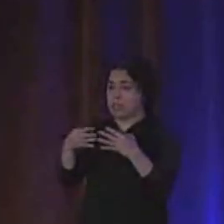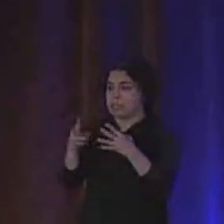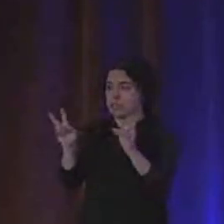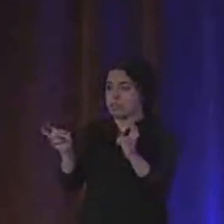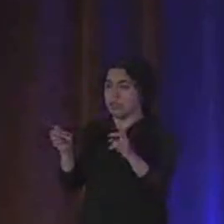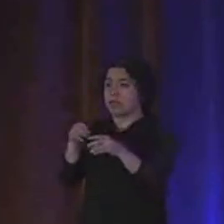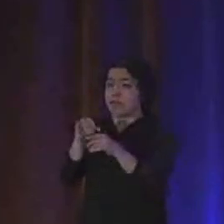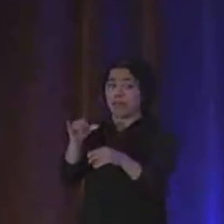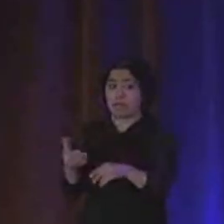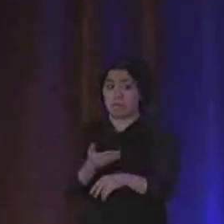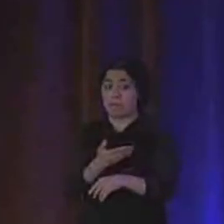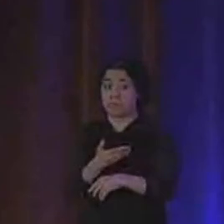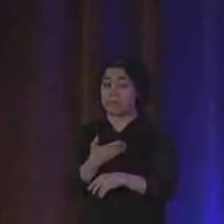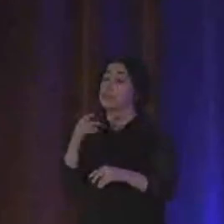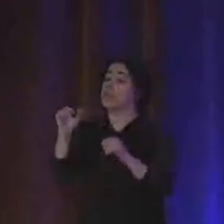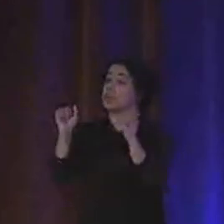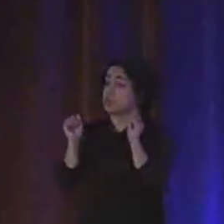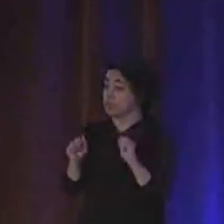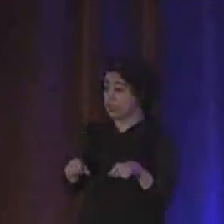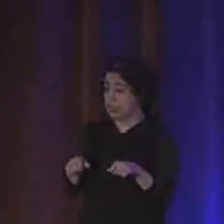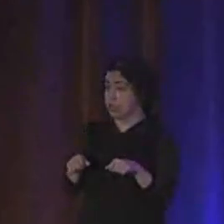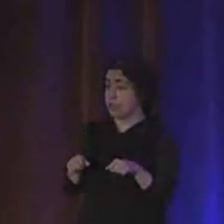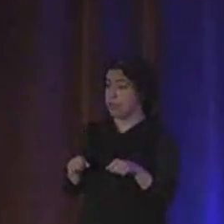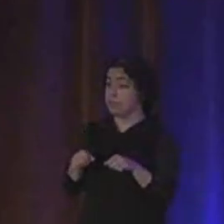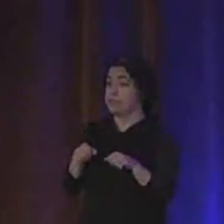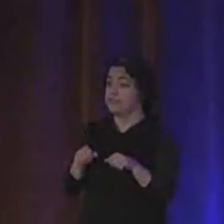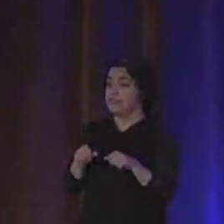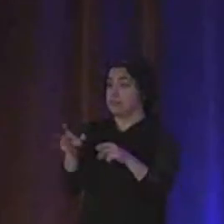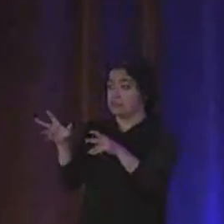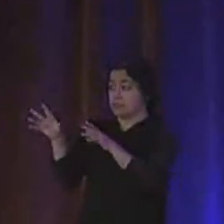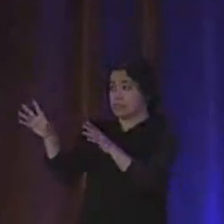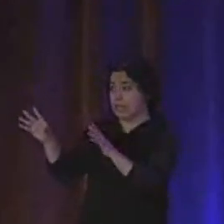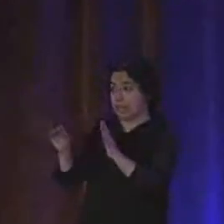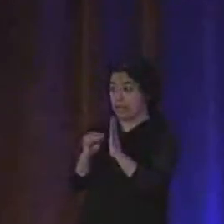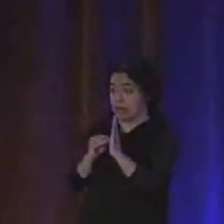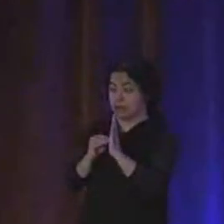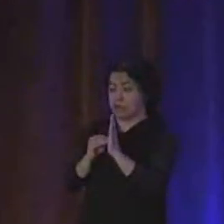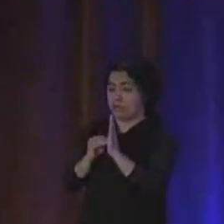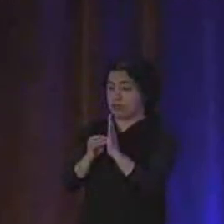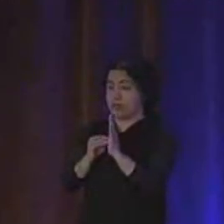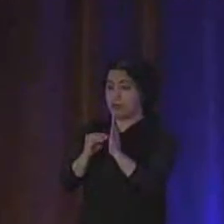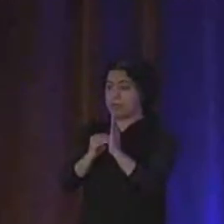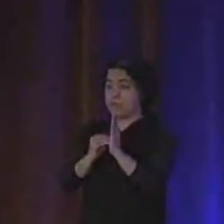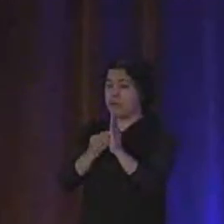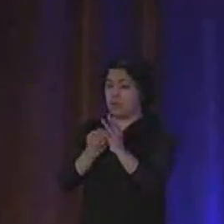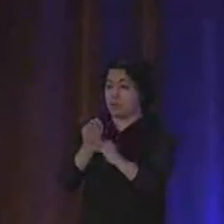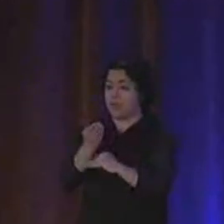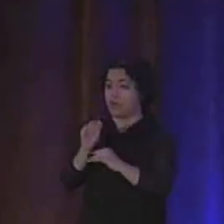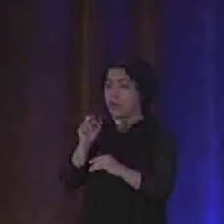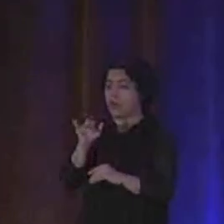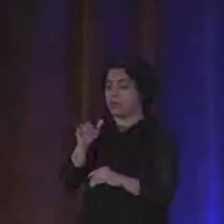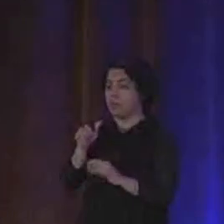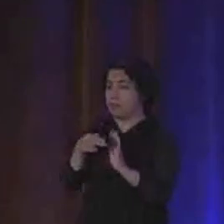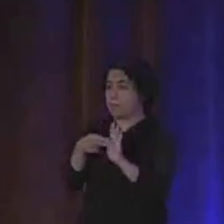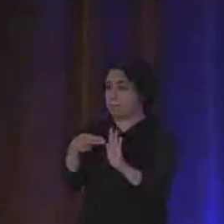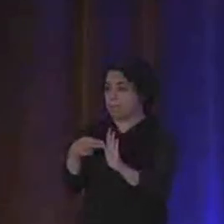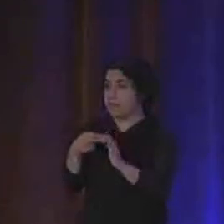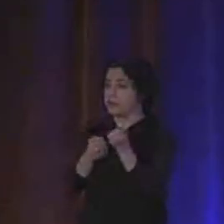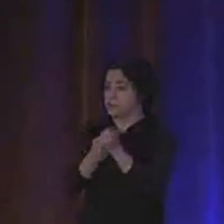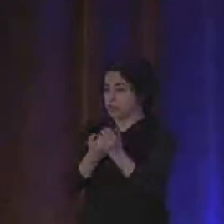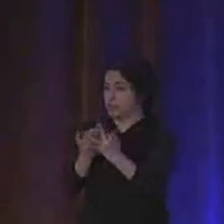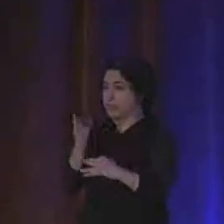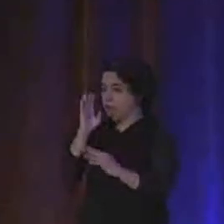there, you can take that, pass it in ARIA label. You have the support for your icon. Pass it in